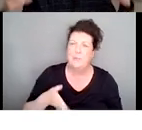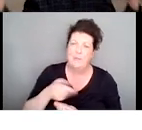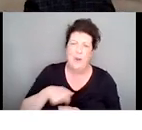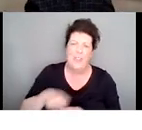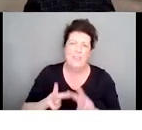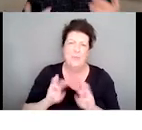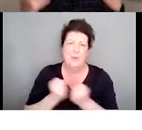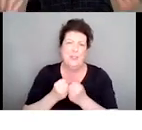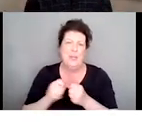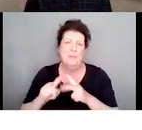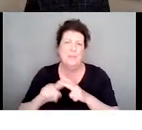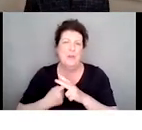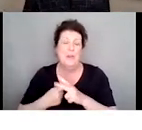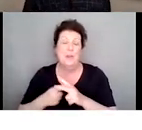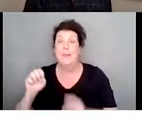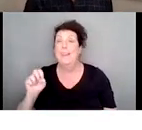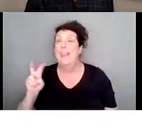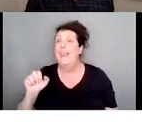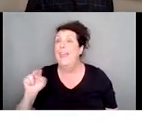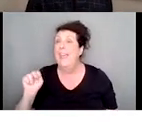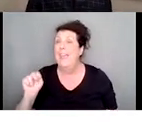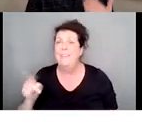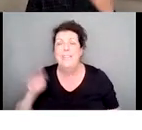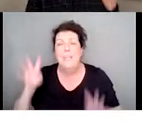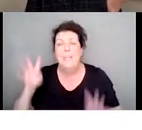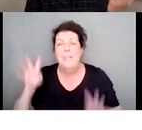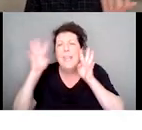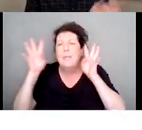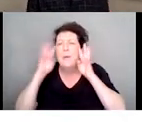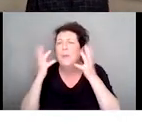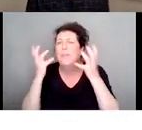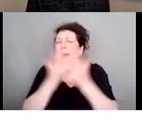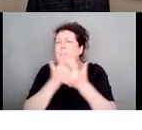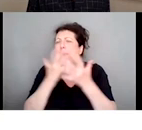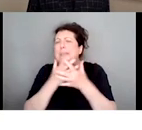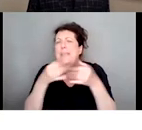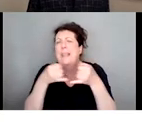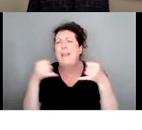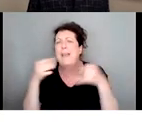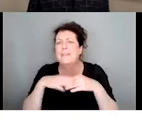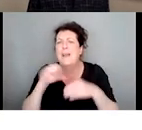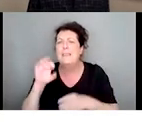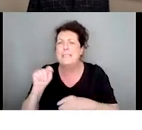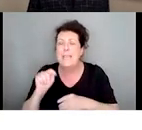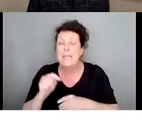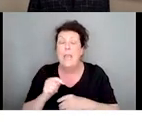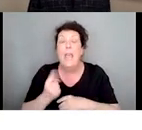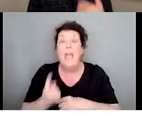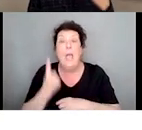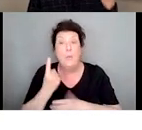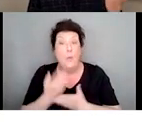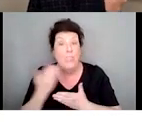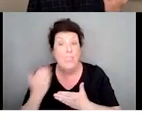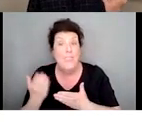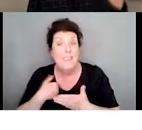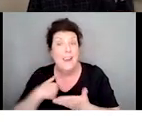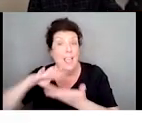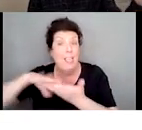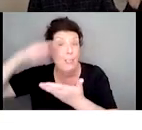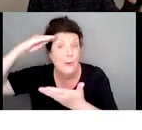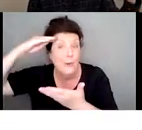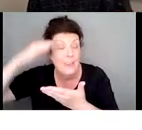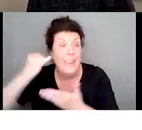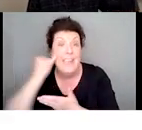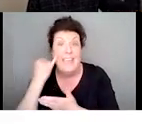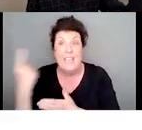Evan came up with so many amazing lines on the set that day. And I think, you know, one of the things I learned is like, I, if someone